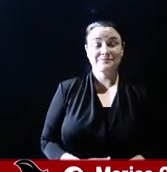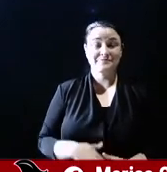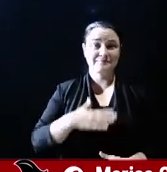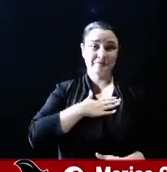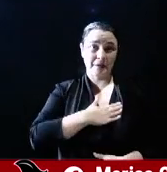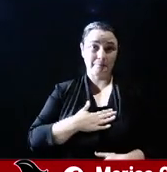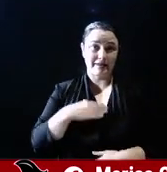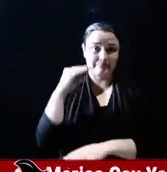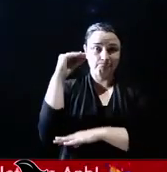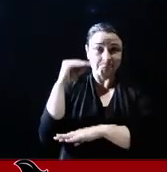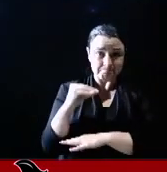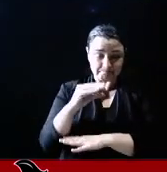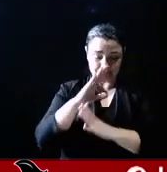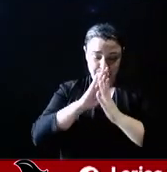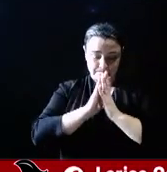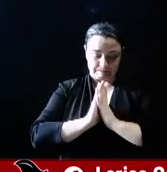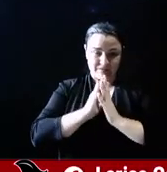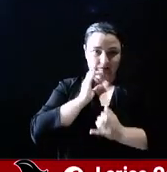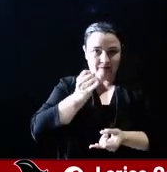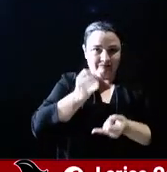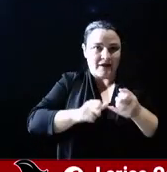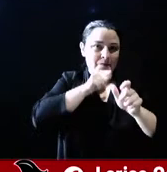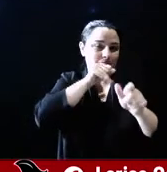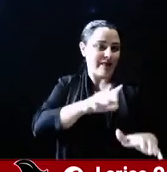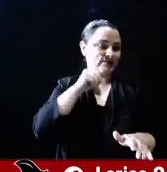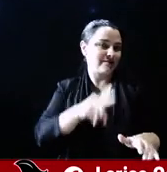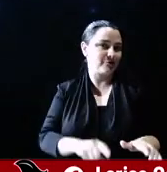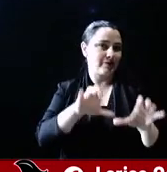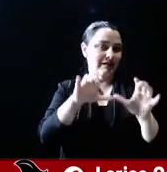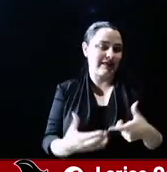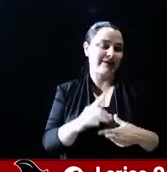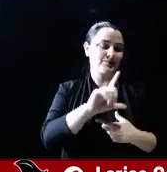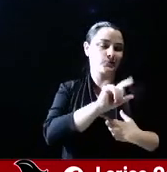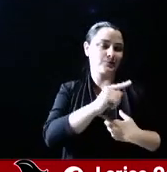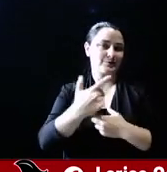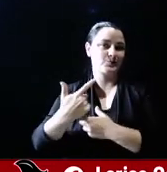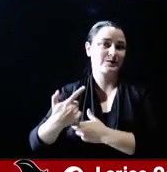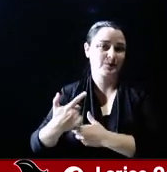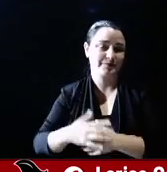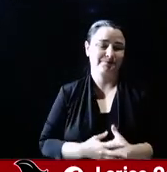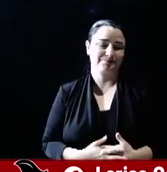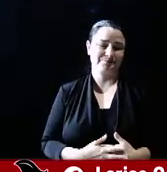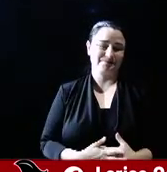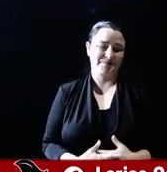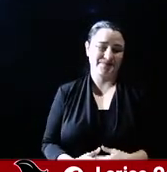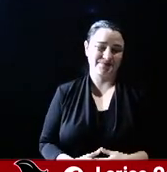Please bow your heads in a final blessing for the class of 2021.